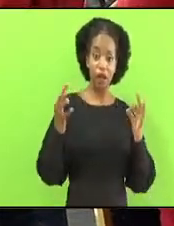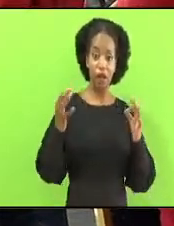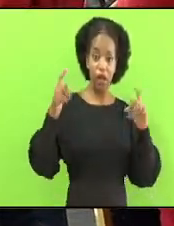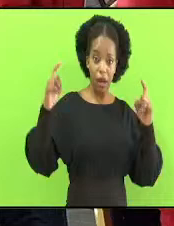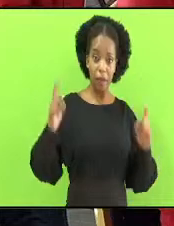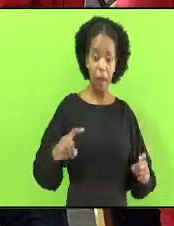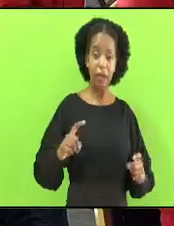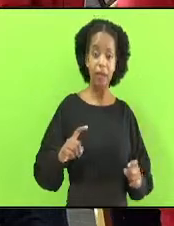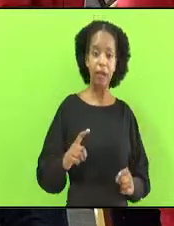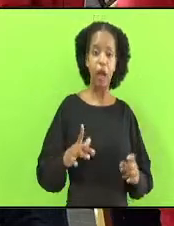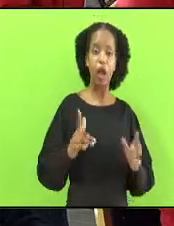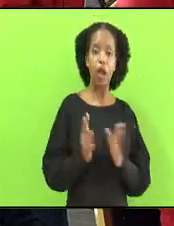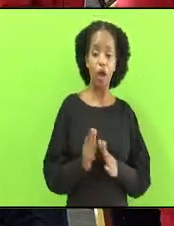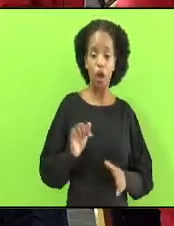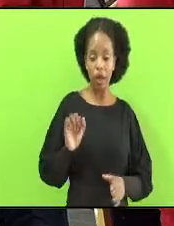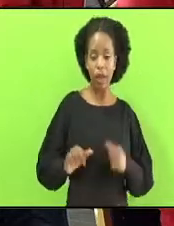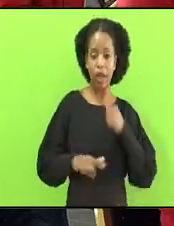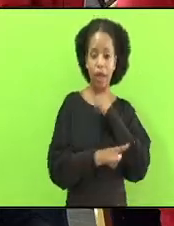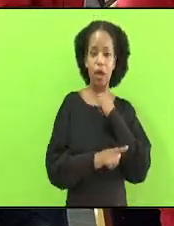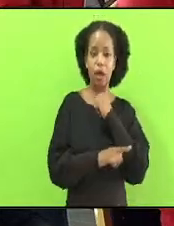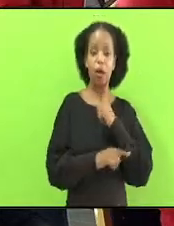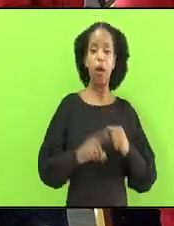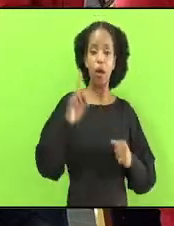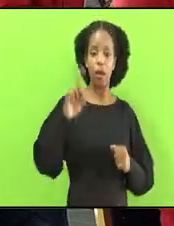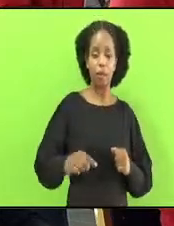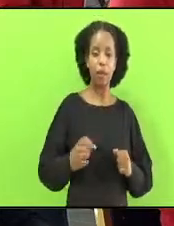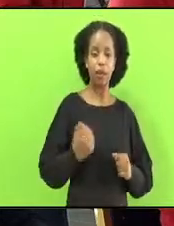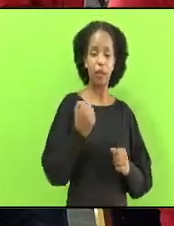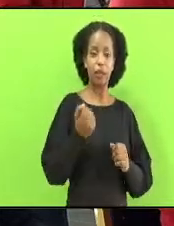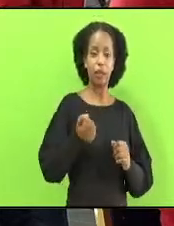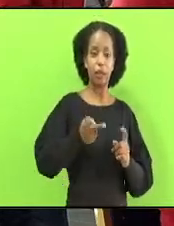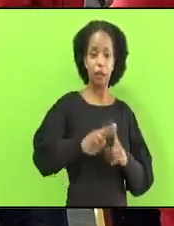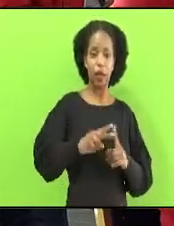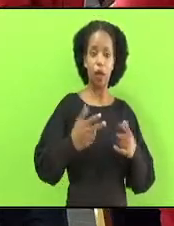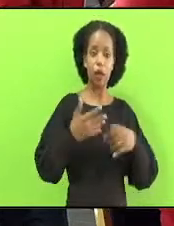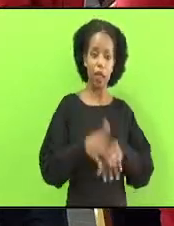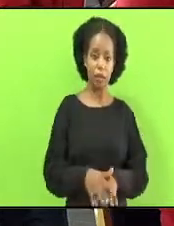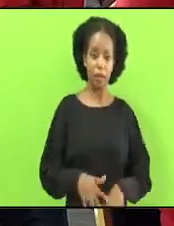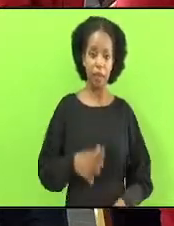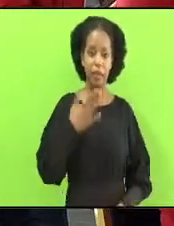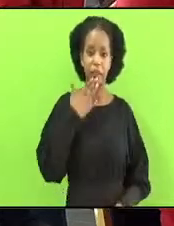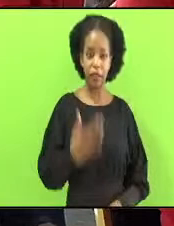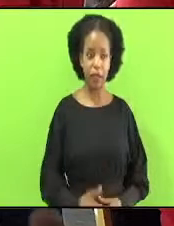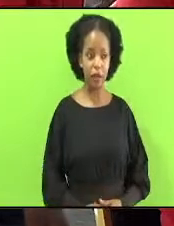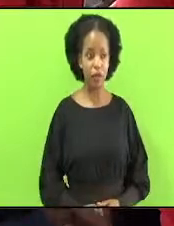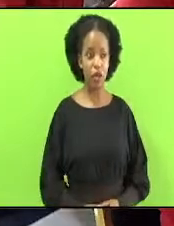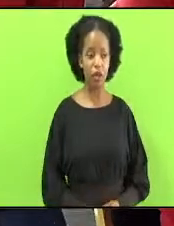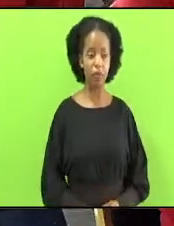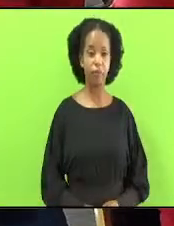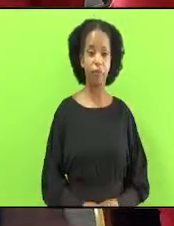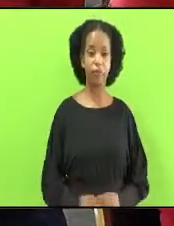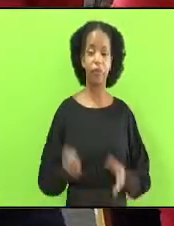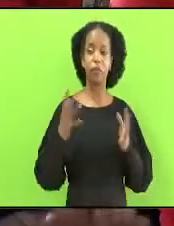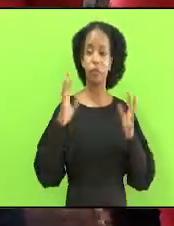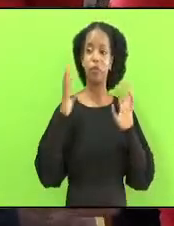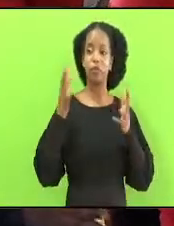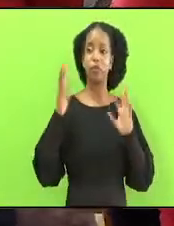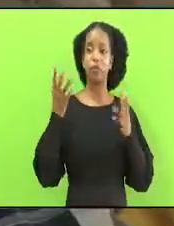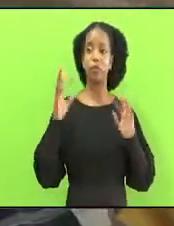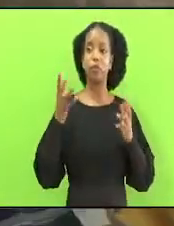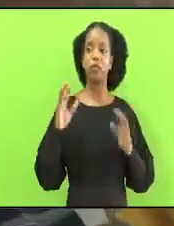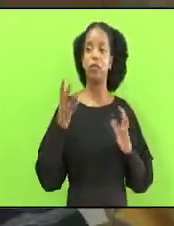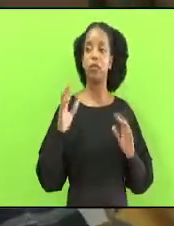therefore very important that local forums implement the bylaws. Ke a leboga. Thank you very much.